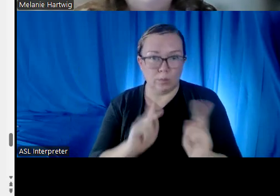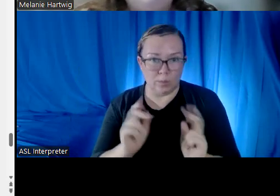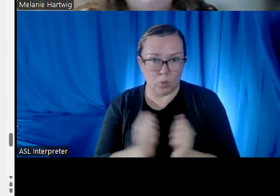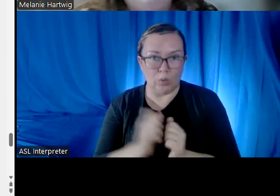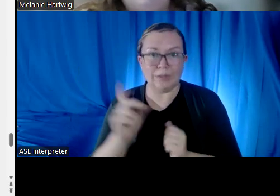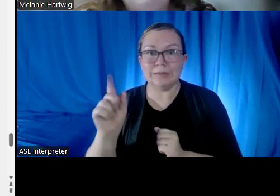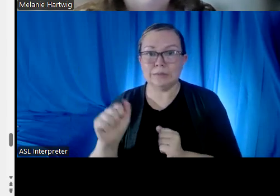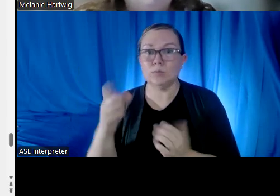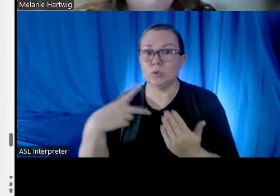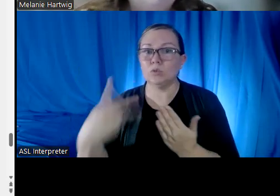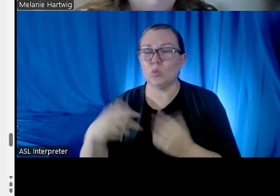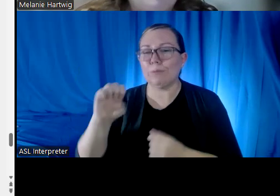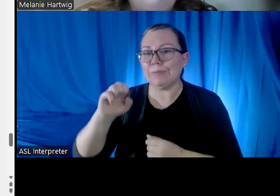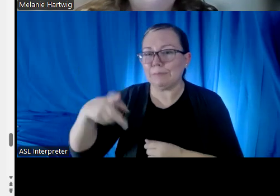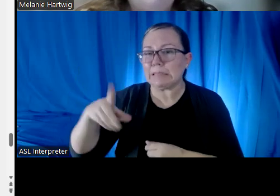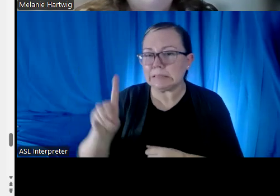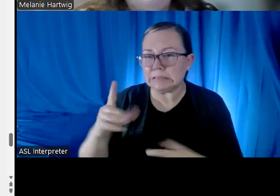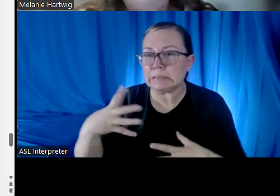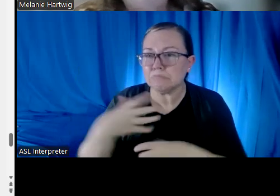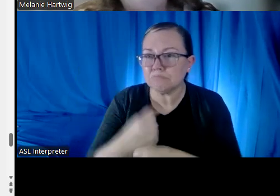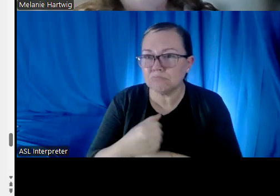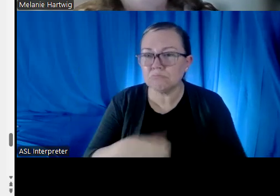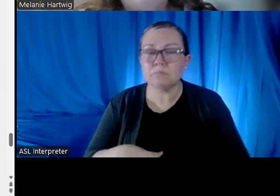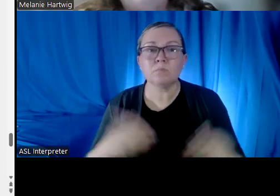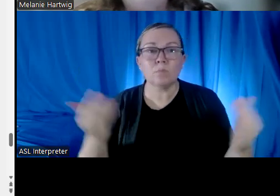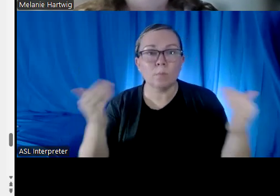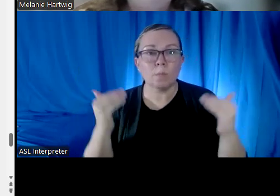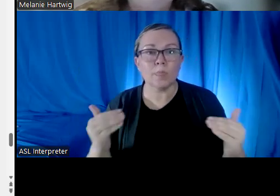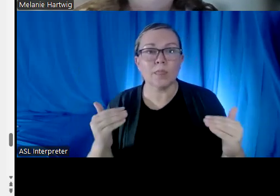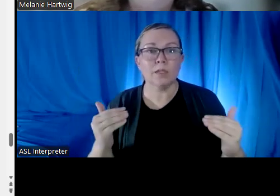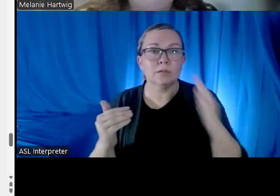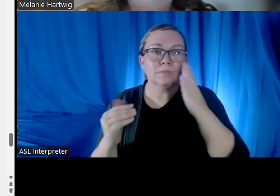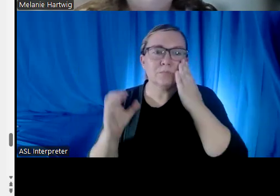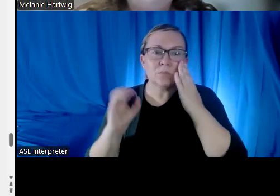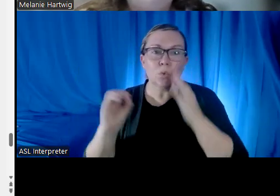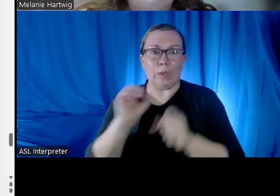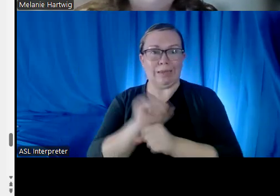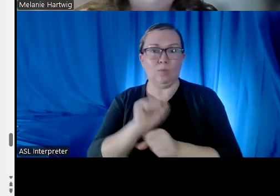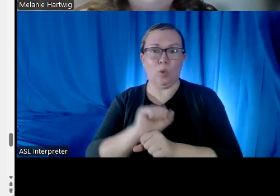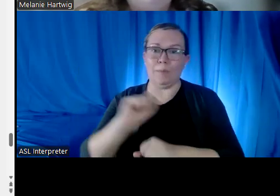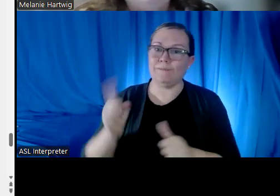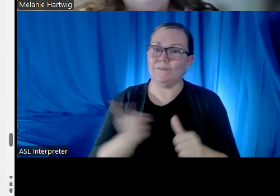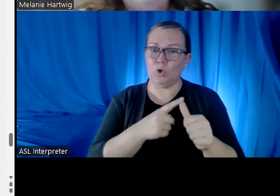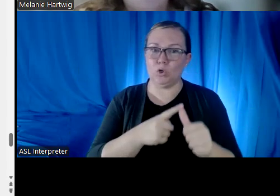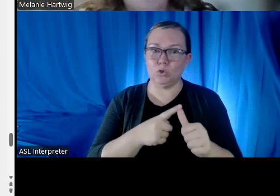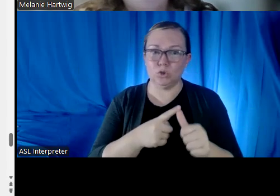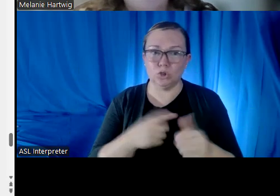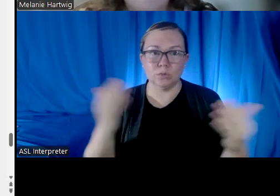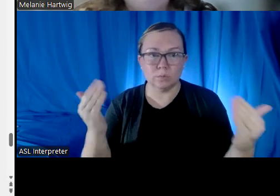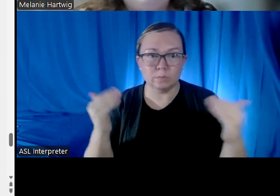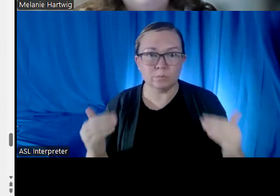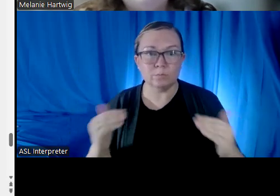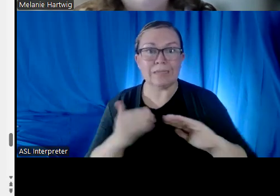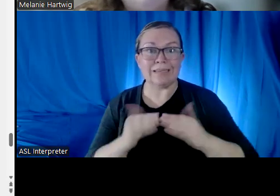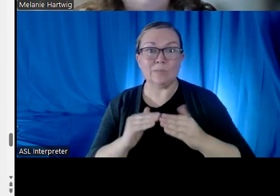Employed People with Disabilities Program, and our website for Oregon Employment First, and the